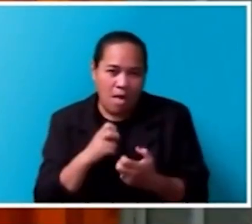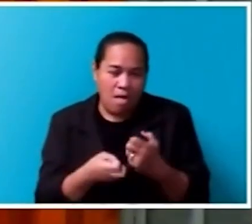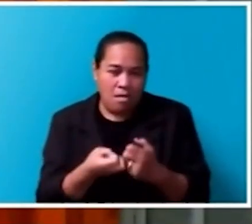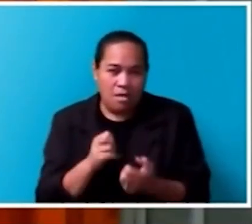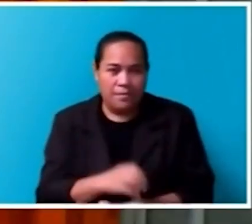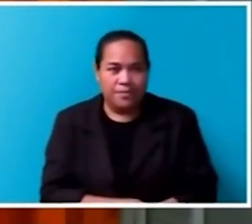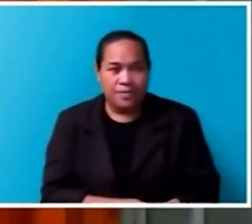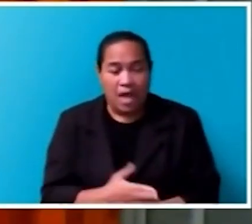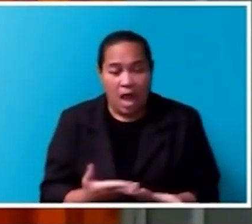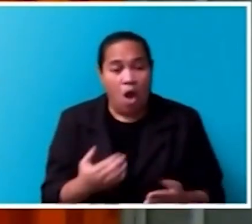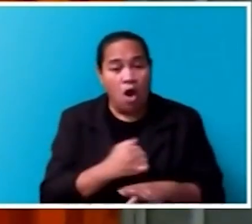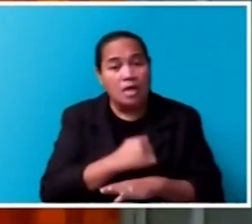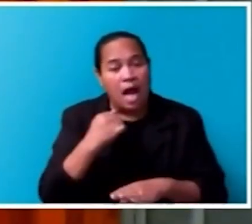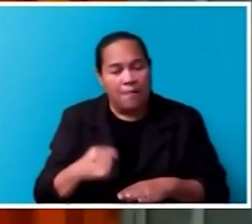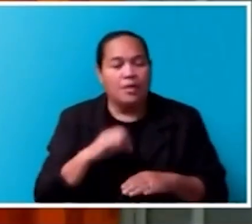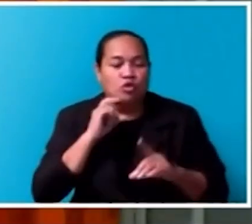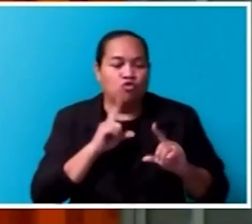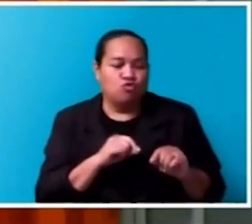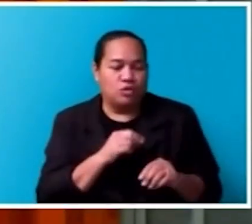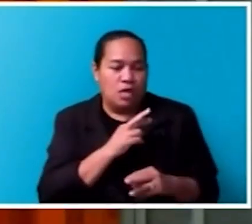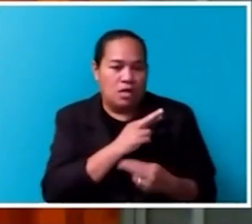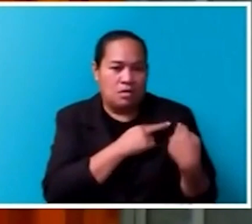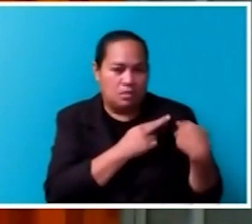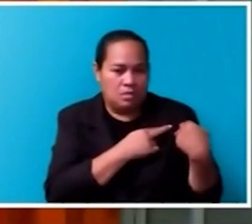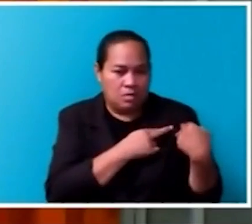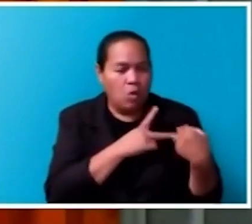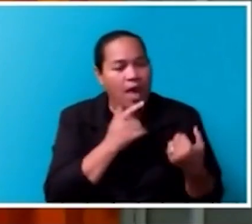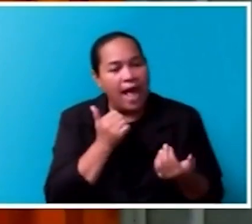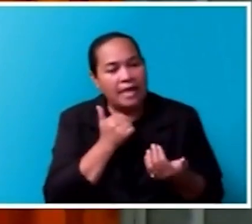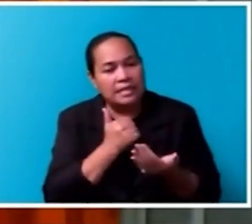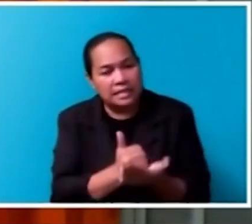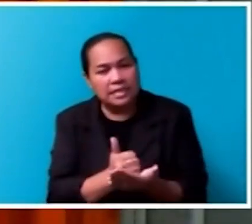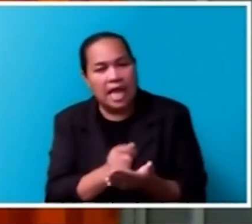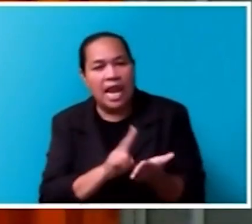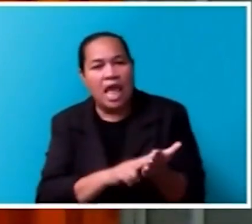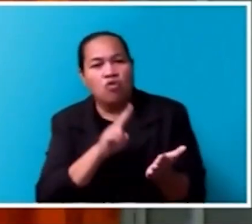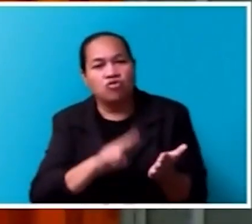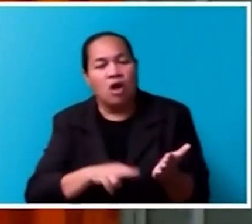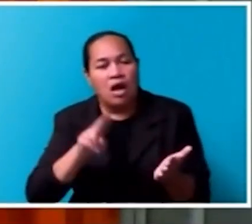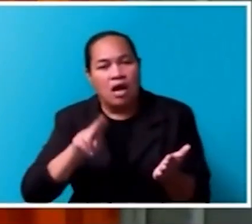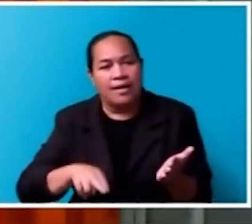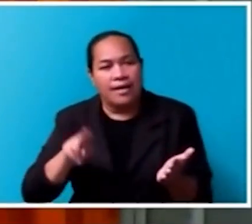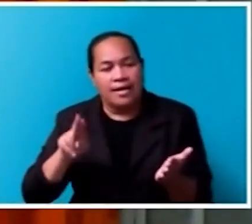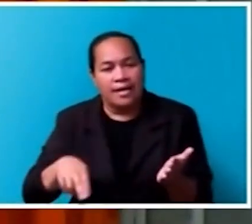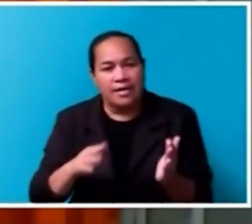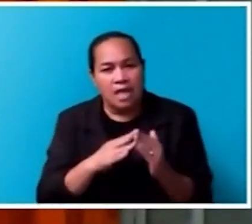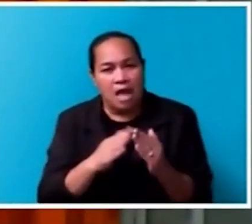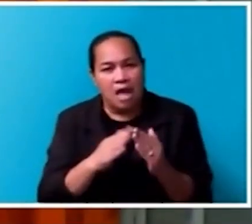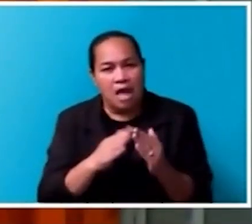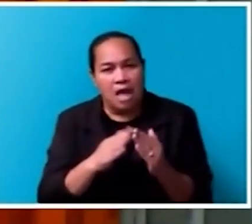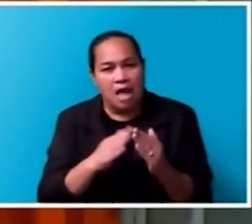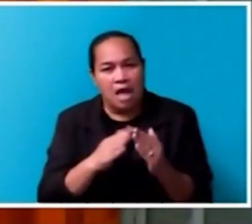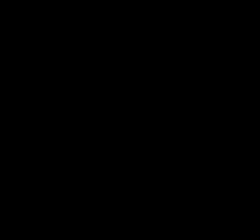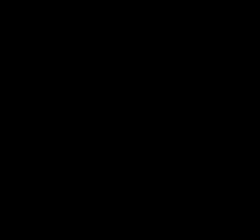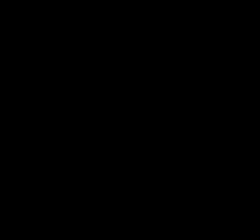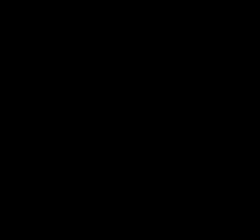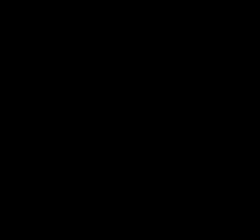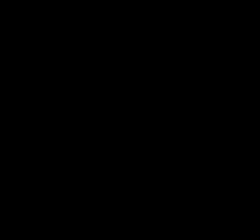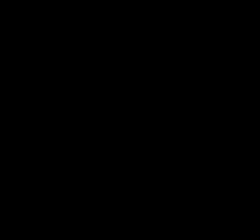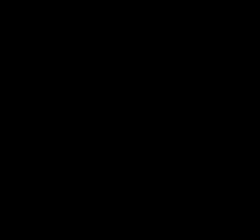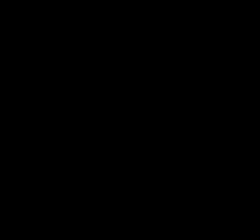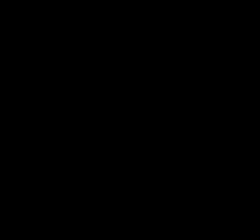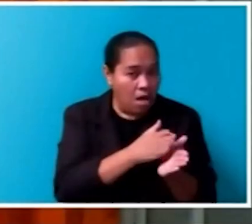Government is doing its part. It has assisted Nosori Town Council from